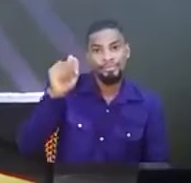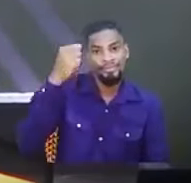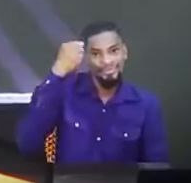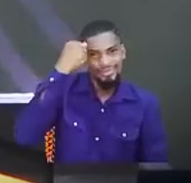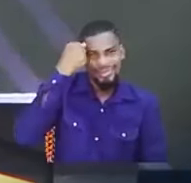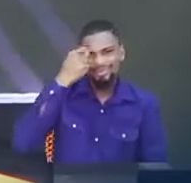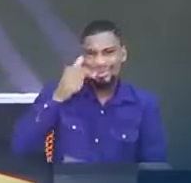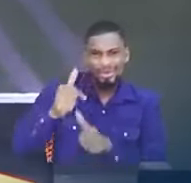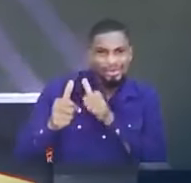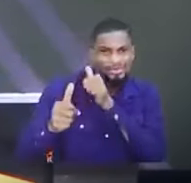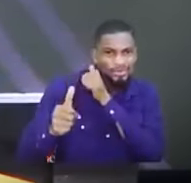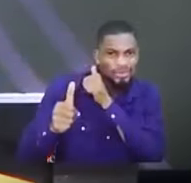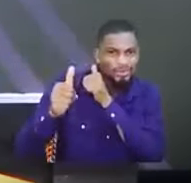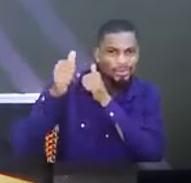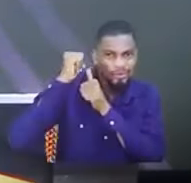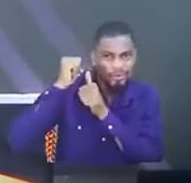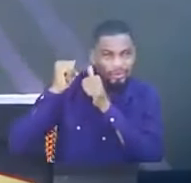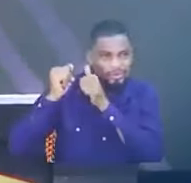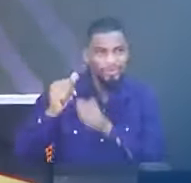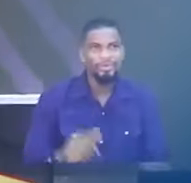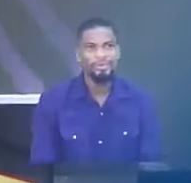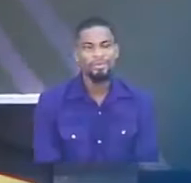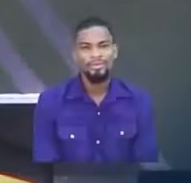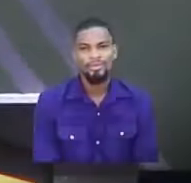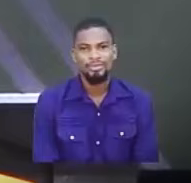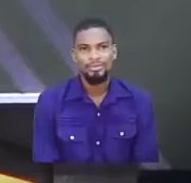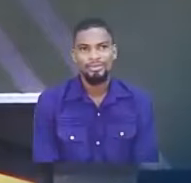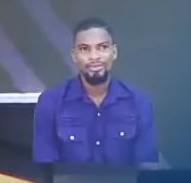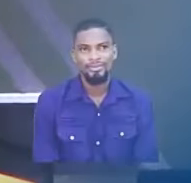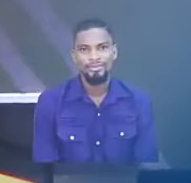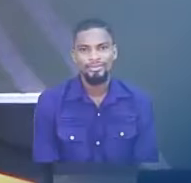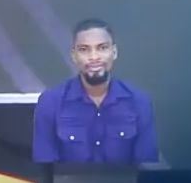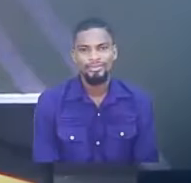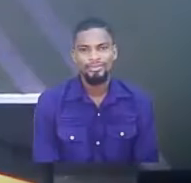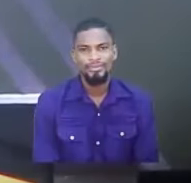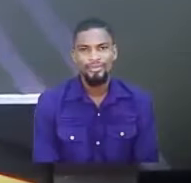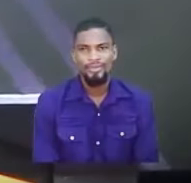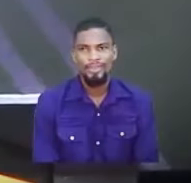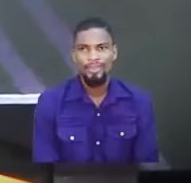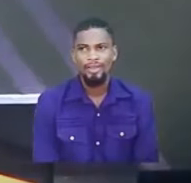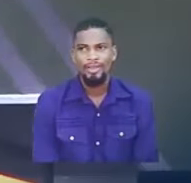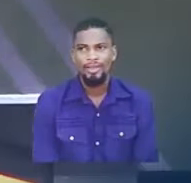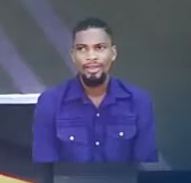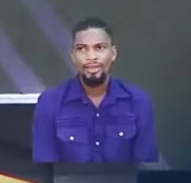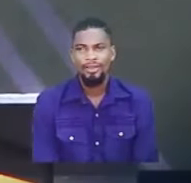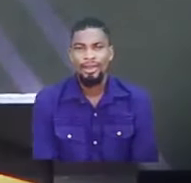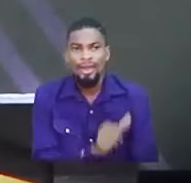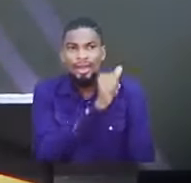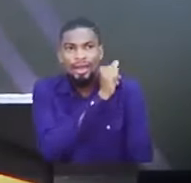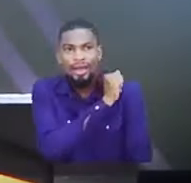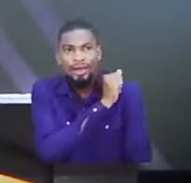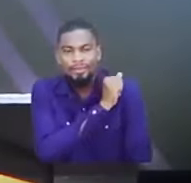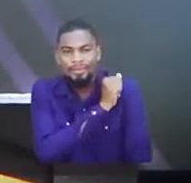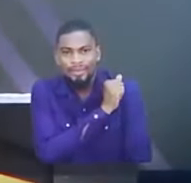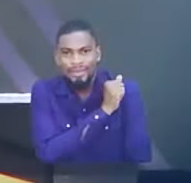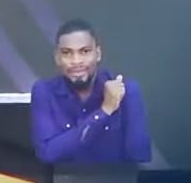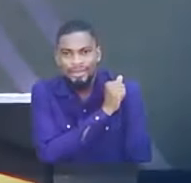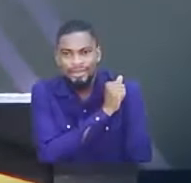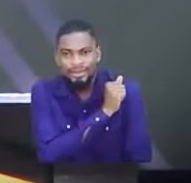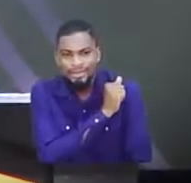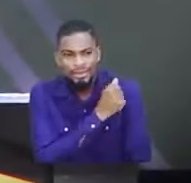Next verse, please. What about me? Where can I get rid of my